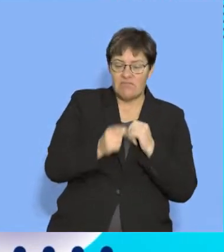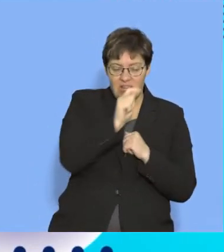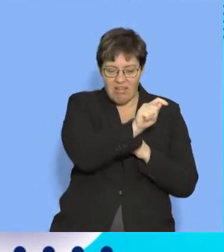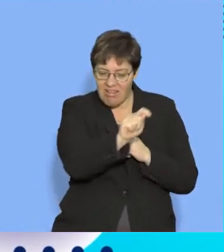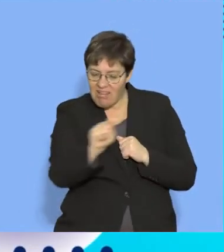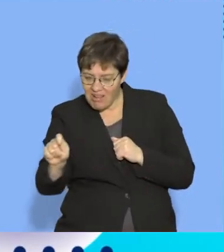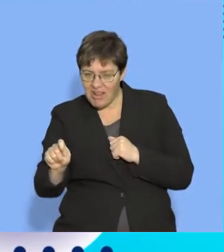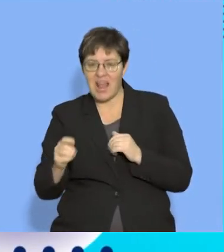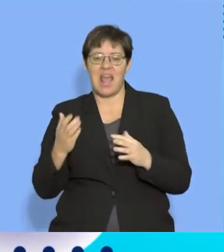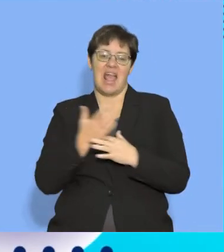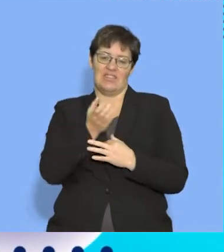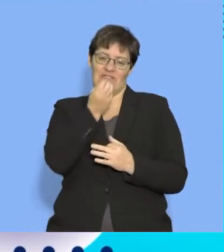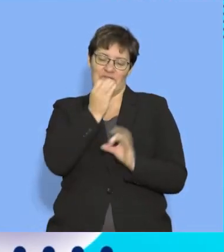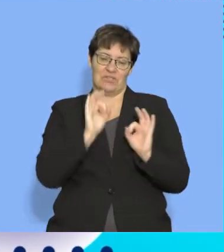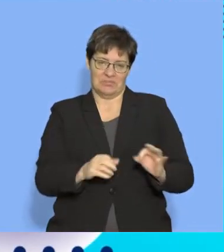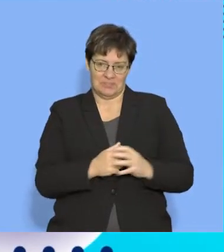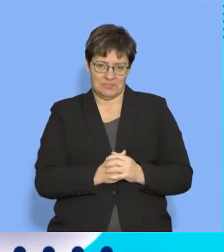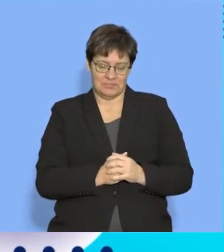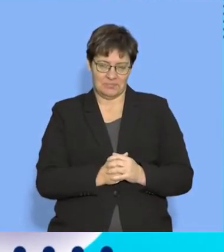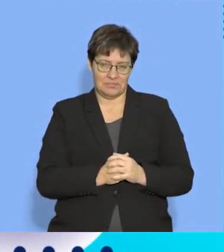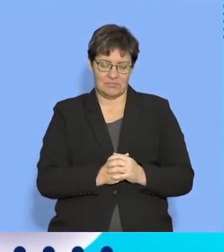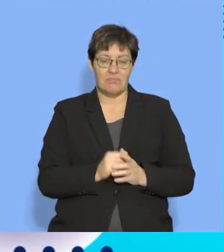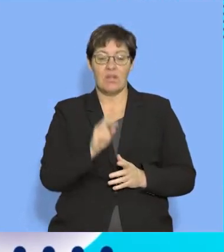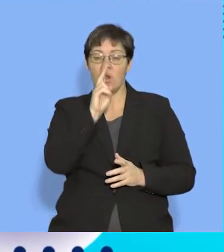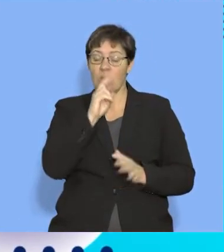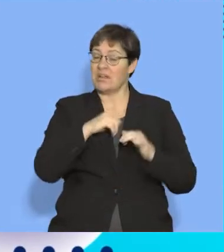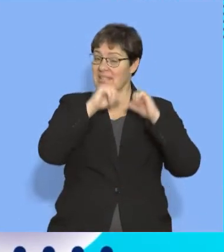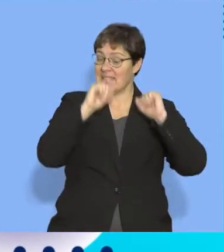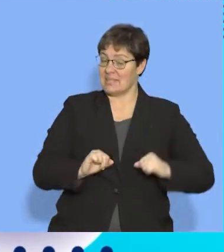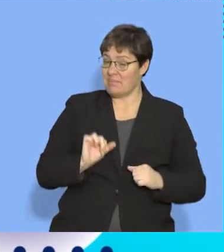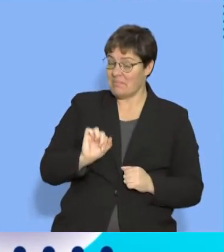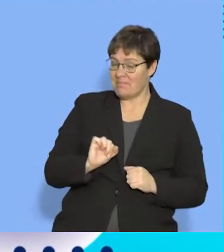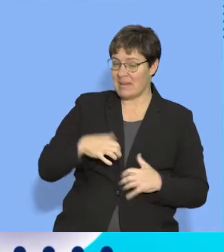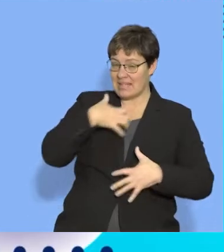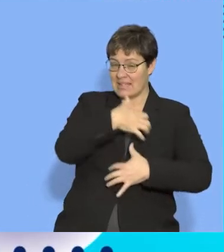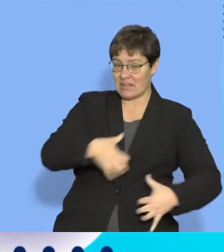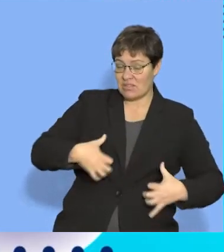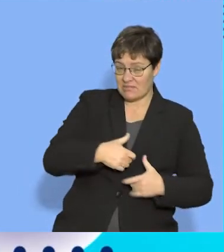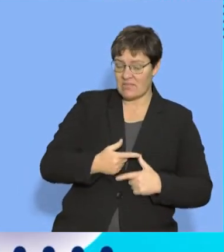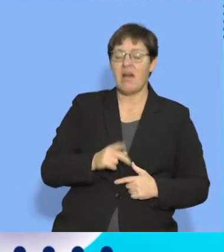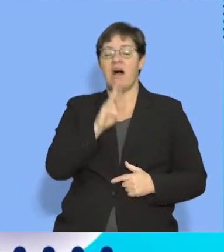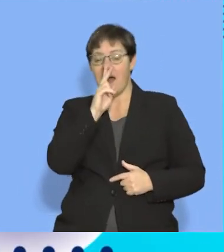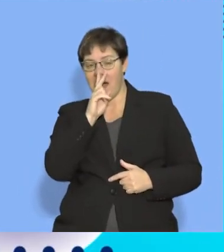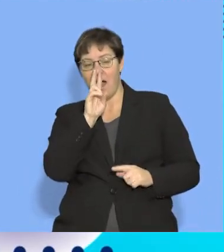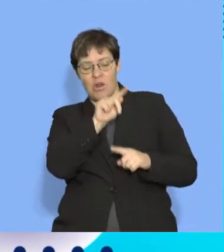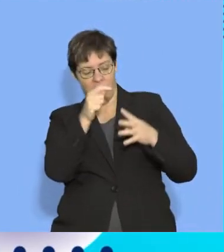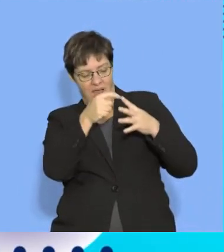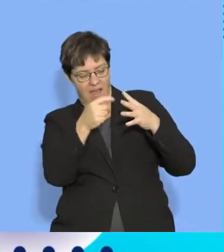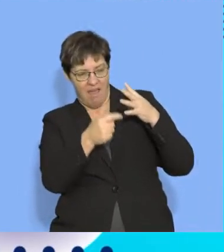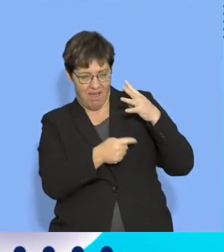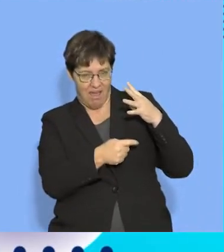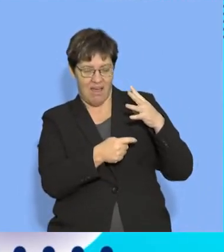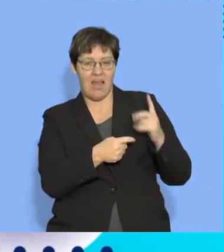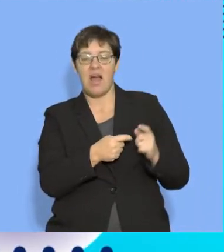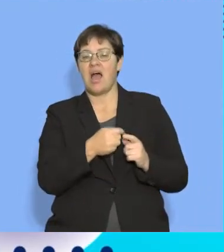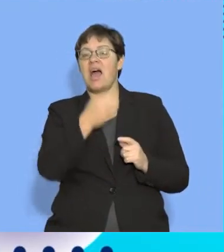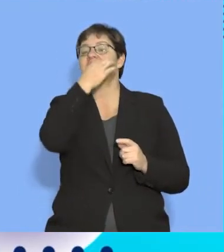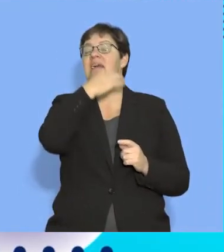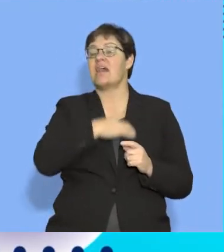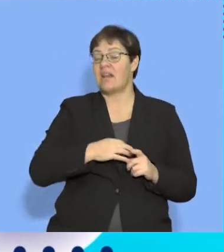access nutrients. So let's look at the digestive system in detail, have an overview of the alimentary canal,